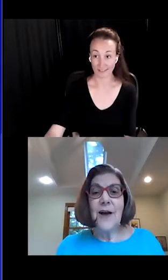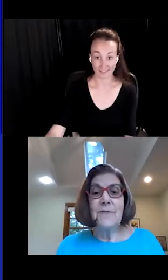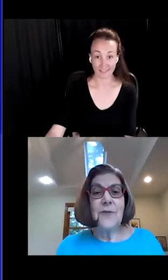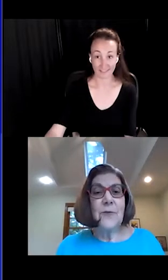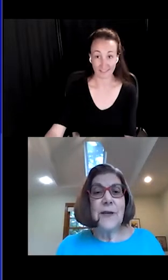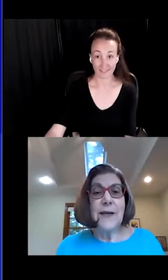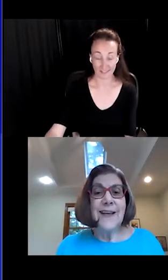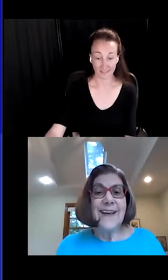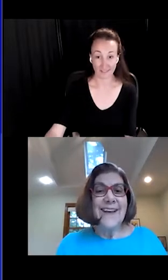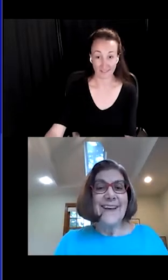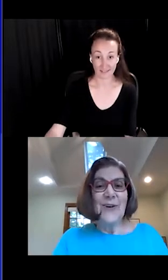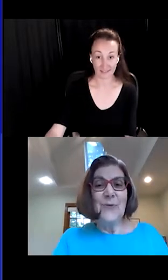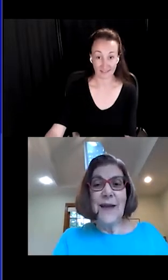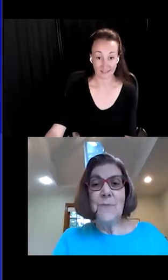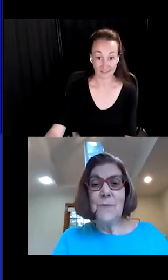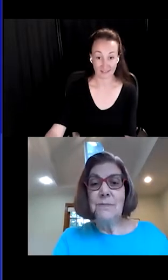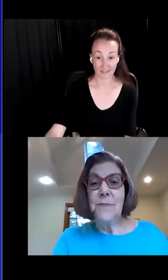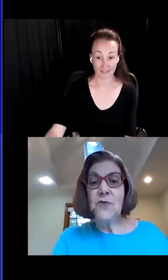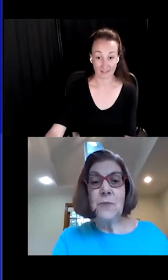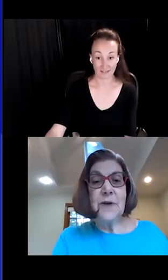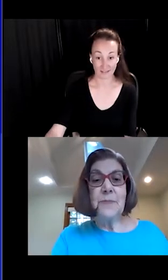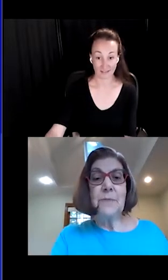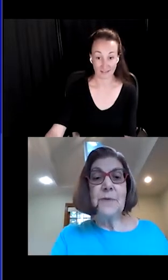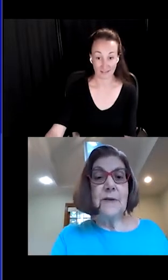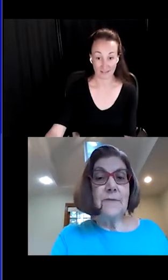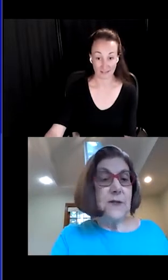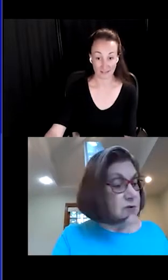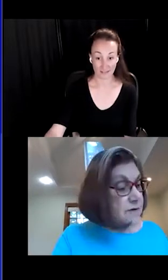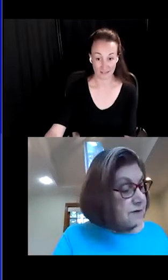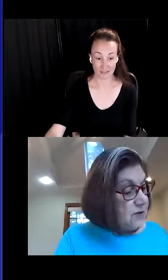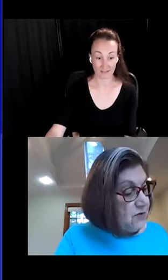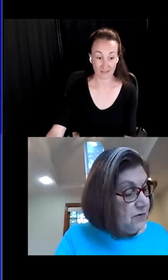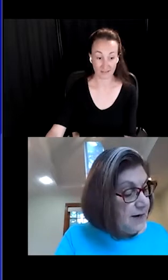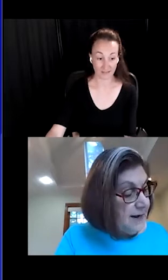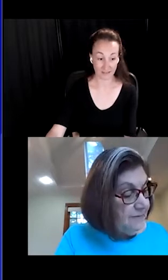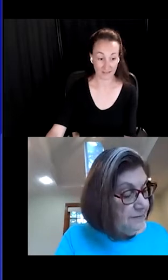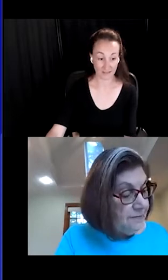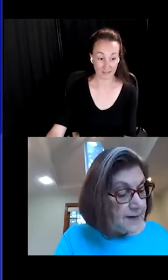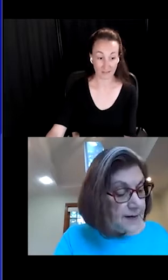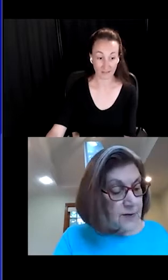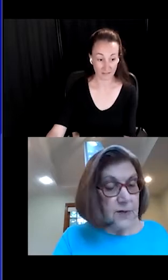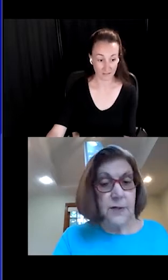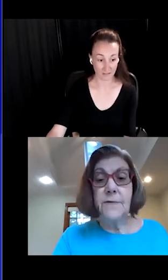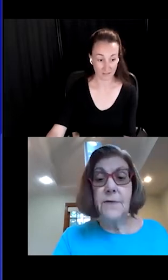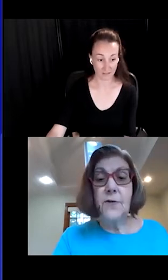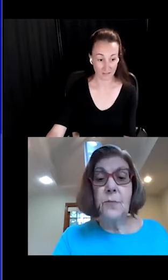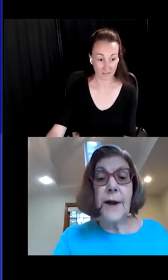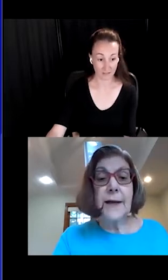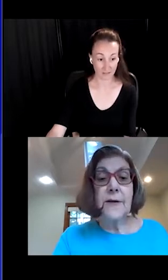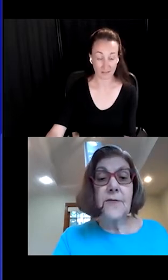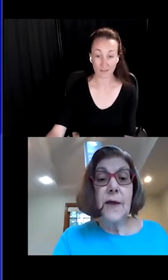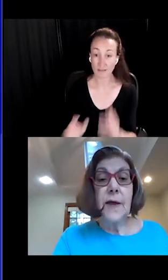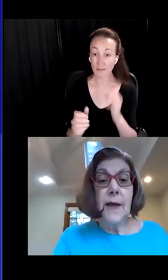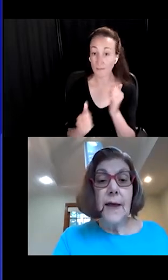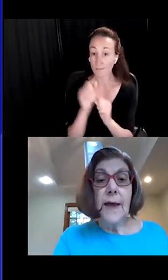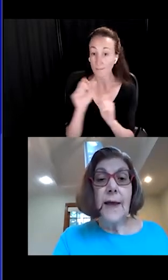Thank God for you, Dee. Okay, most people believe that services do not have the funding to deliver the new